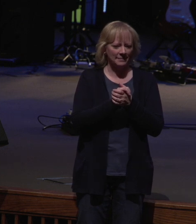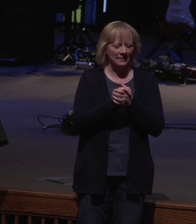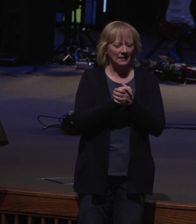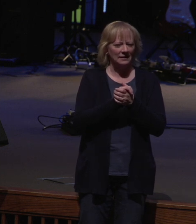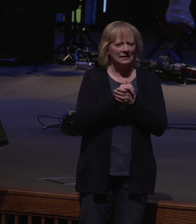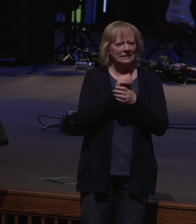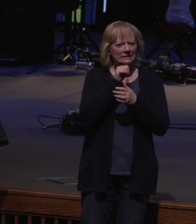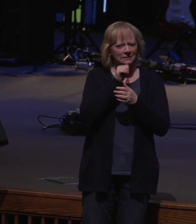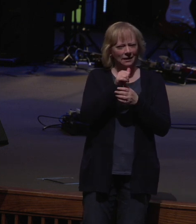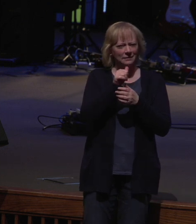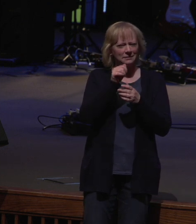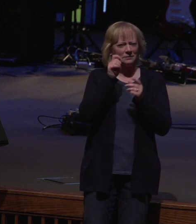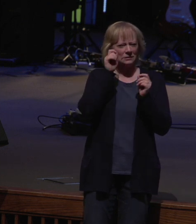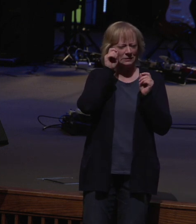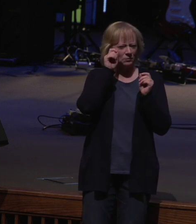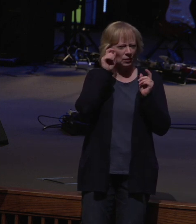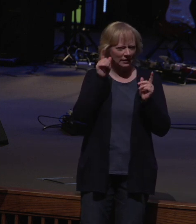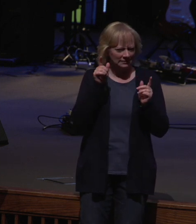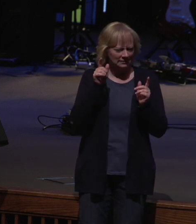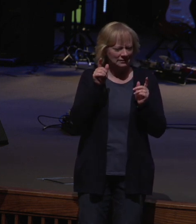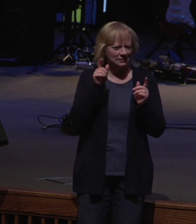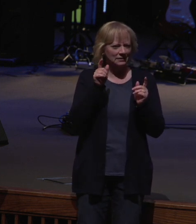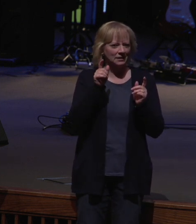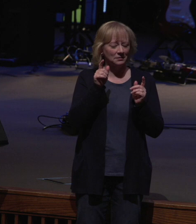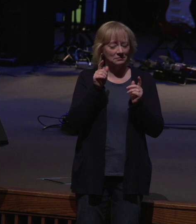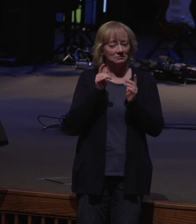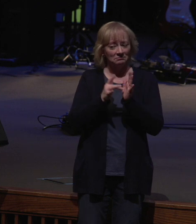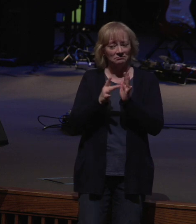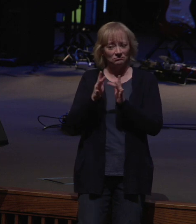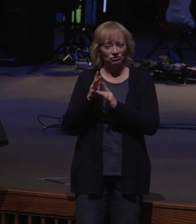this is one that Jesus explicitly backed up.